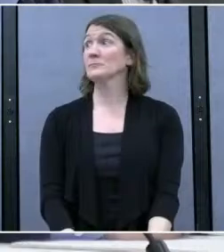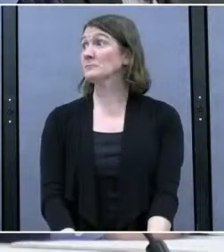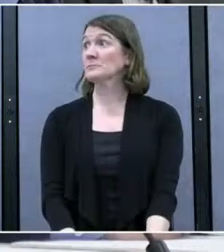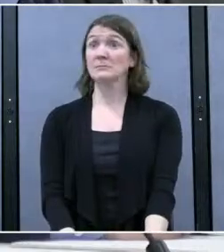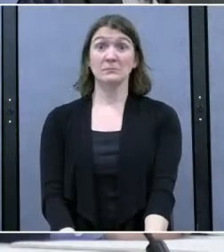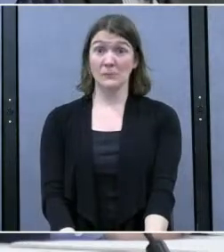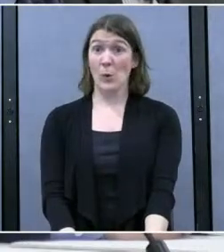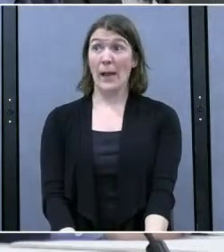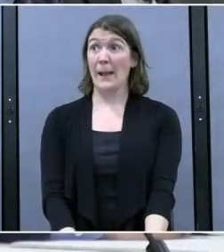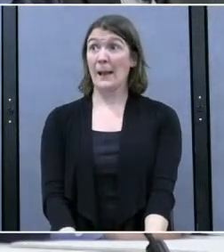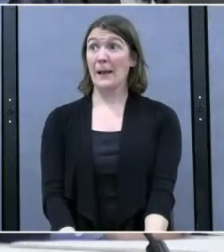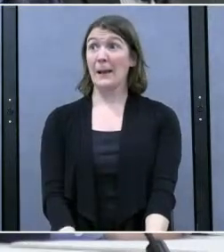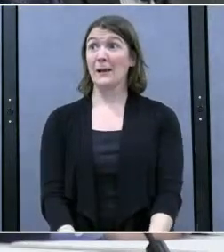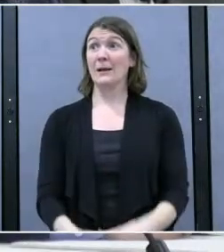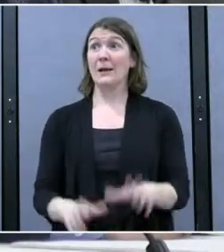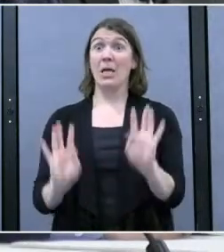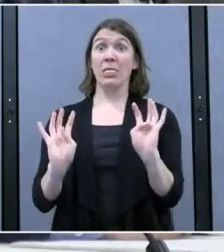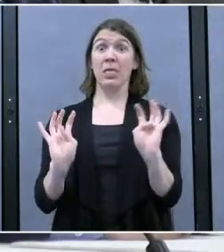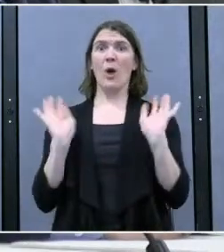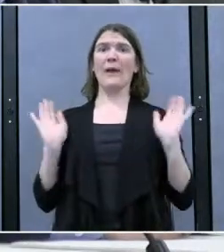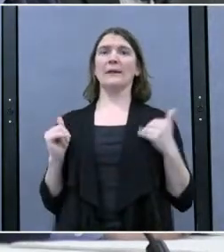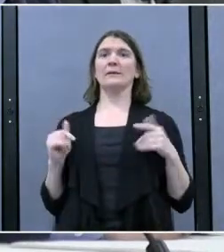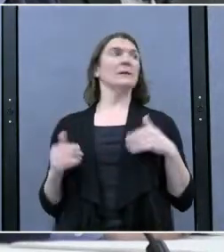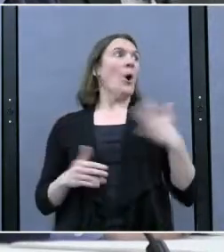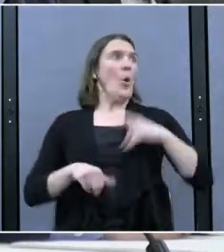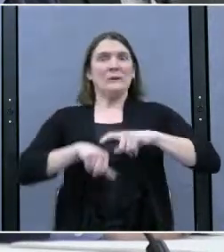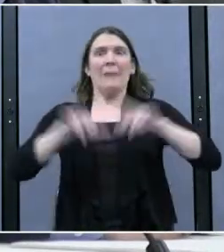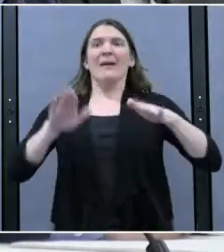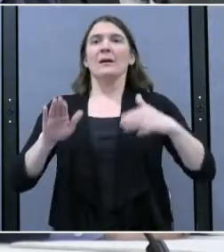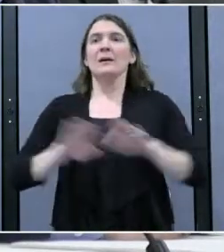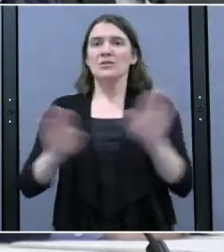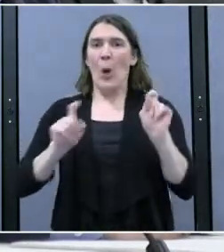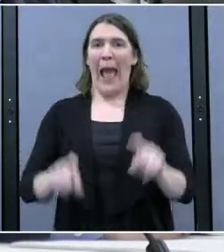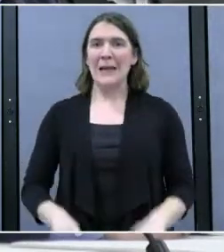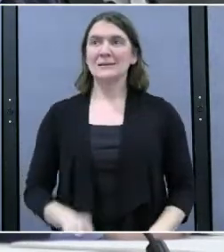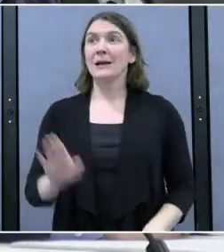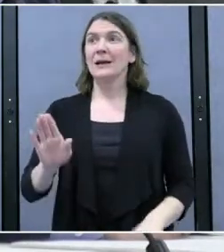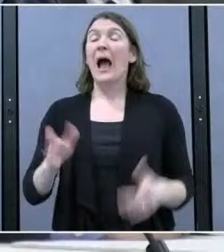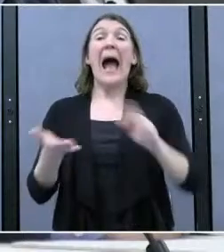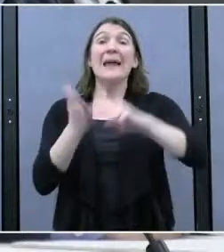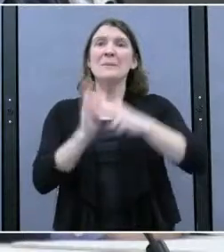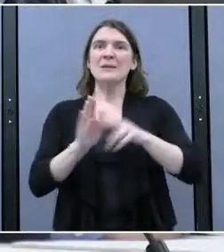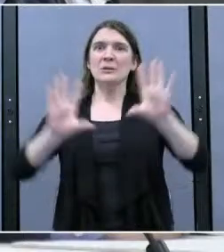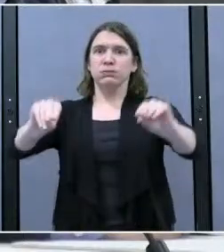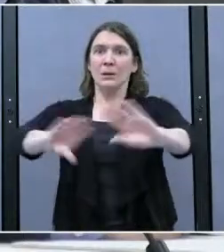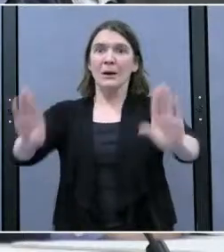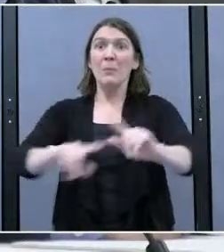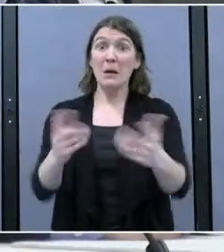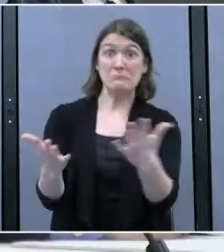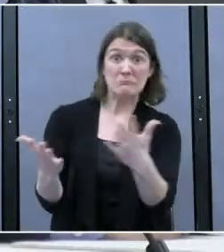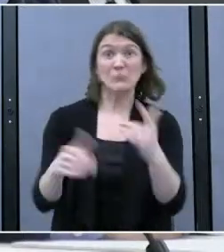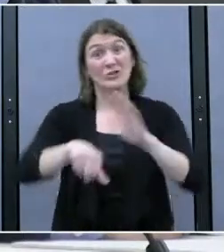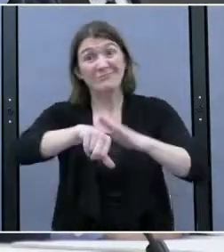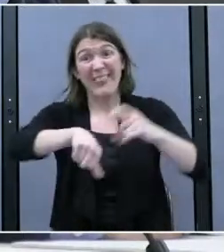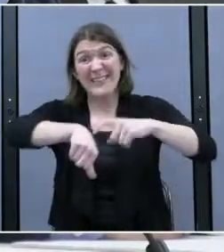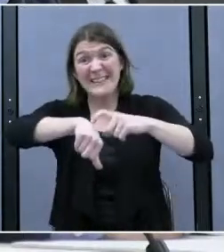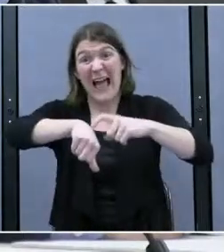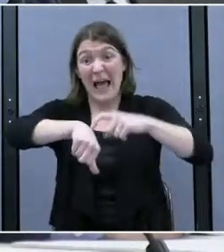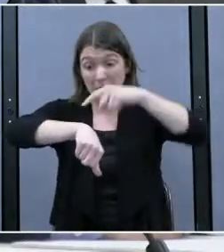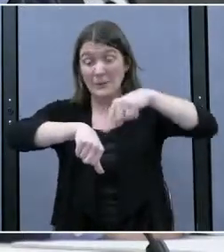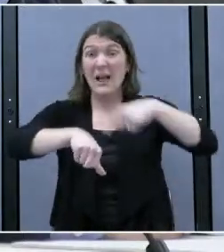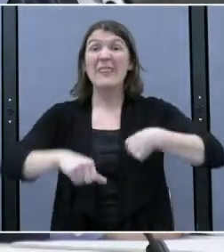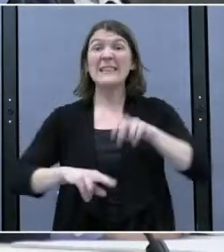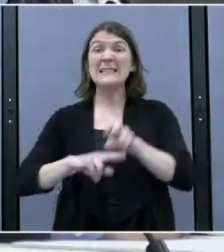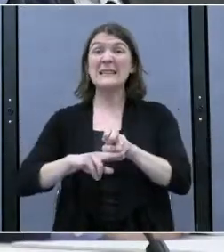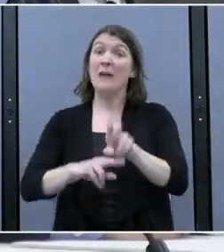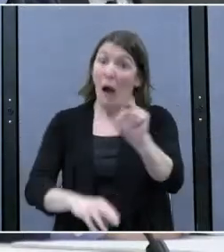Okay. Now that I've discouraged you from asking questions, we'll move on, I guess. That wasn't my intention. I just, these seats are not